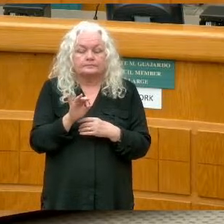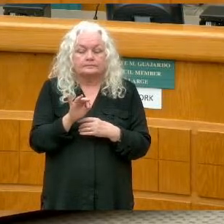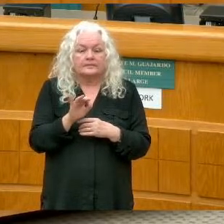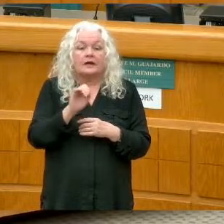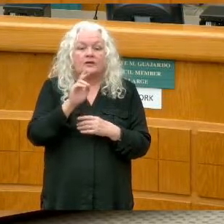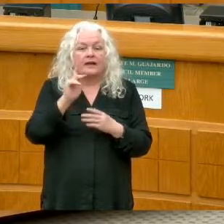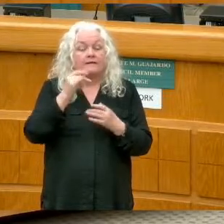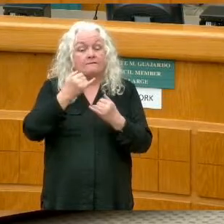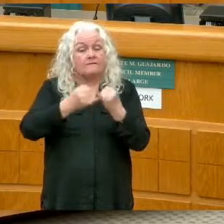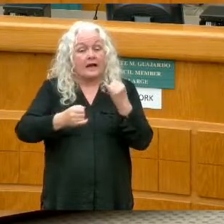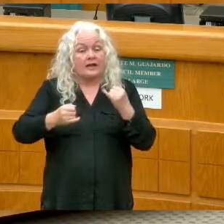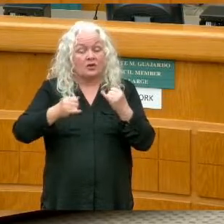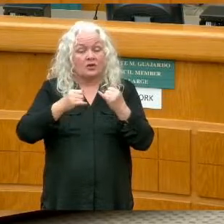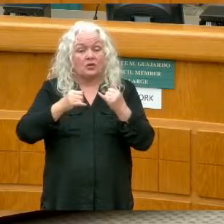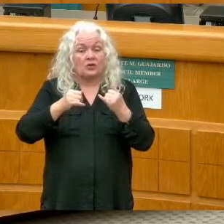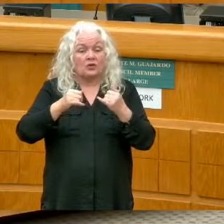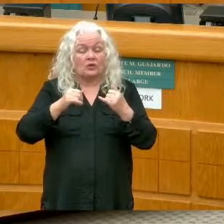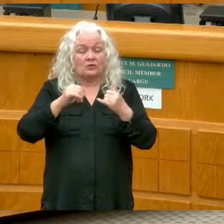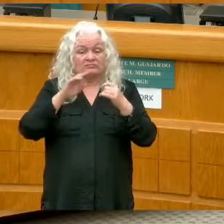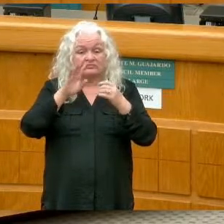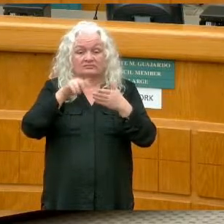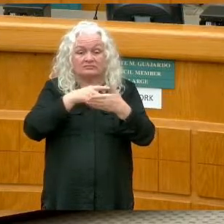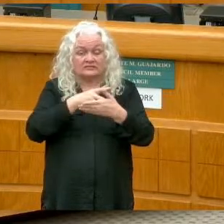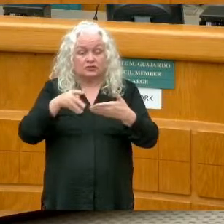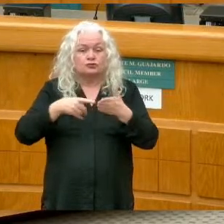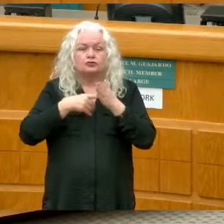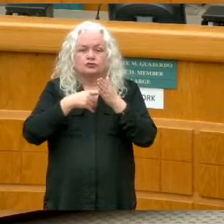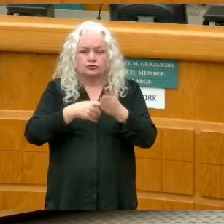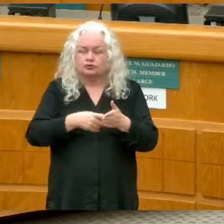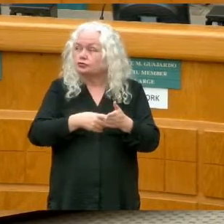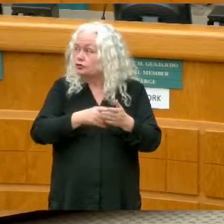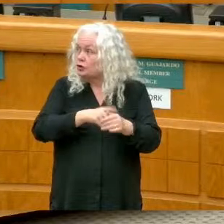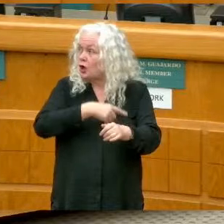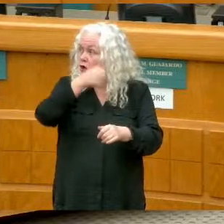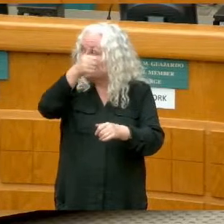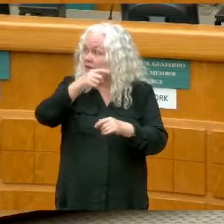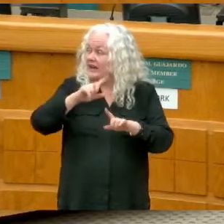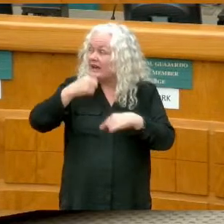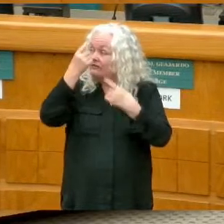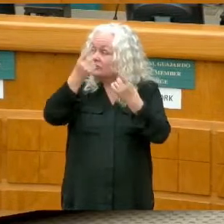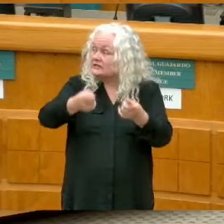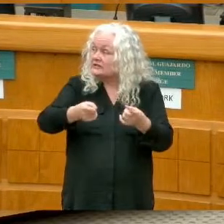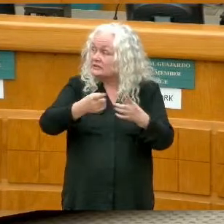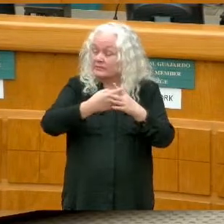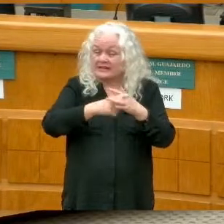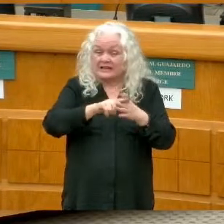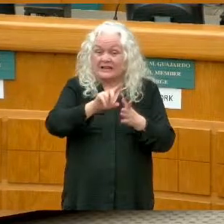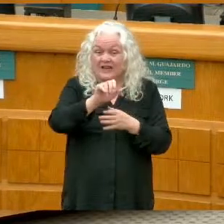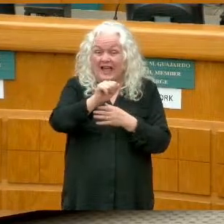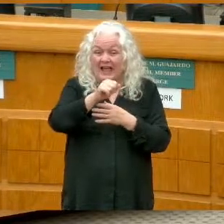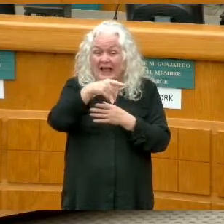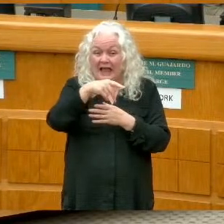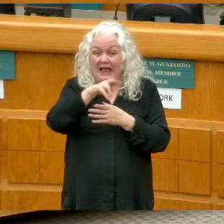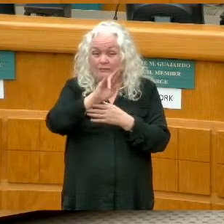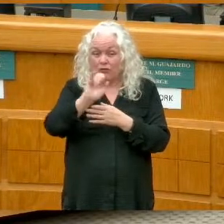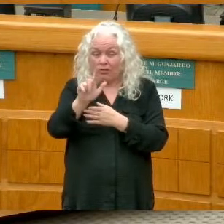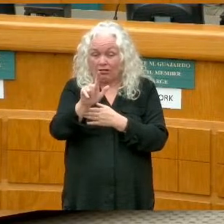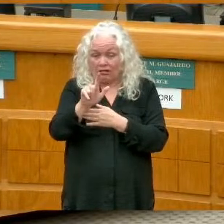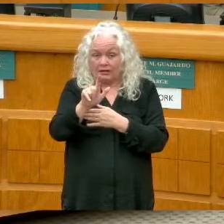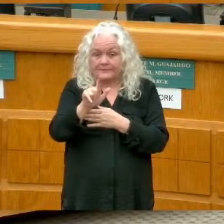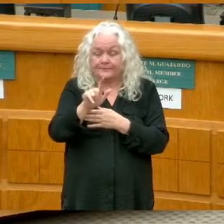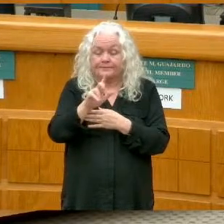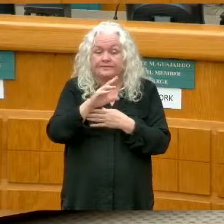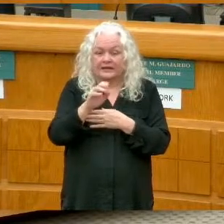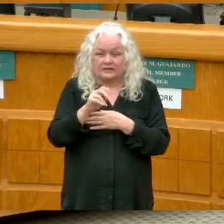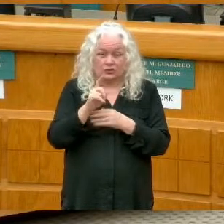Okay, and then this final chart just shows us a longer trend line since the beginning of April.